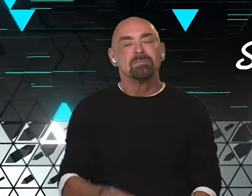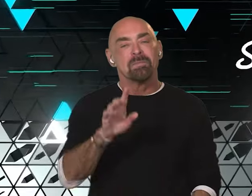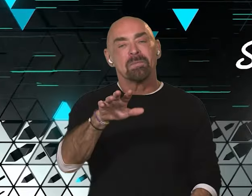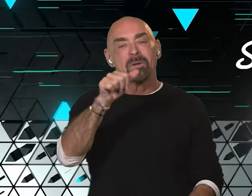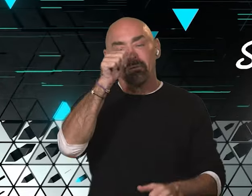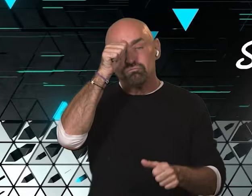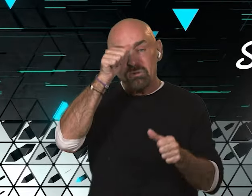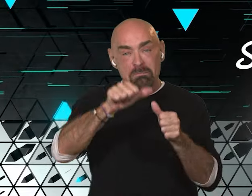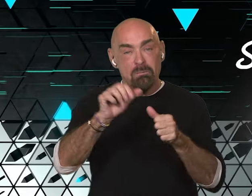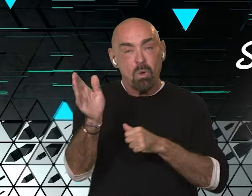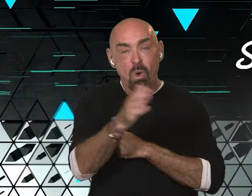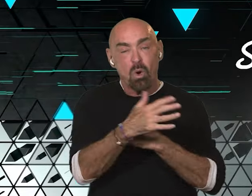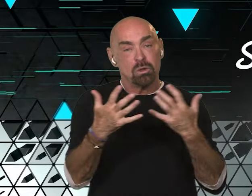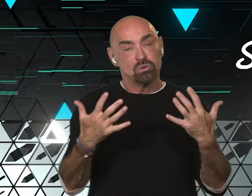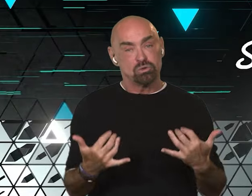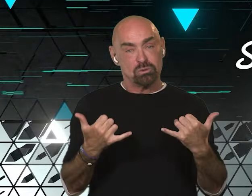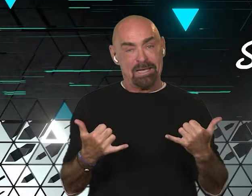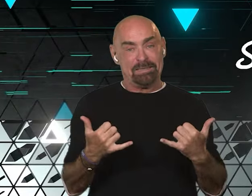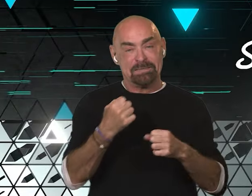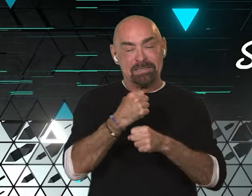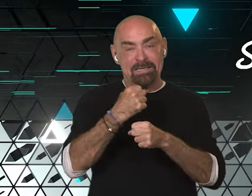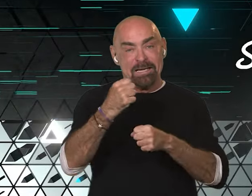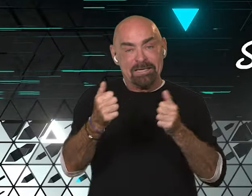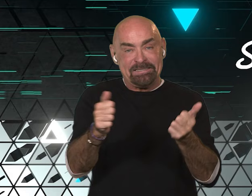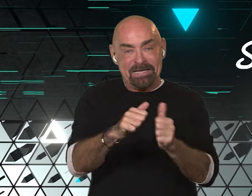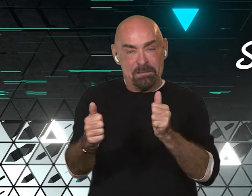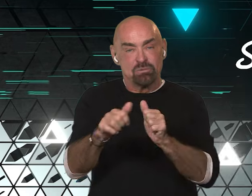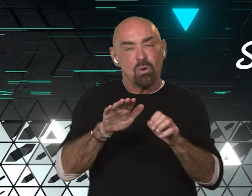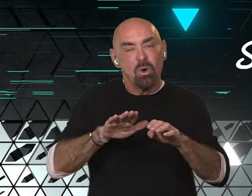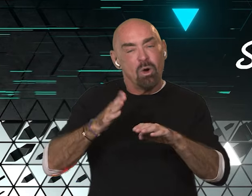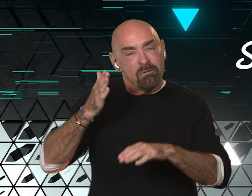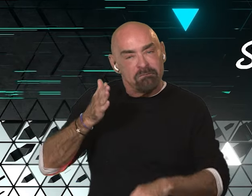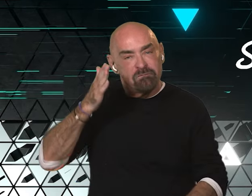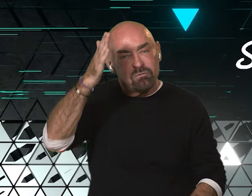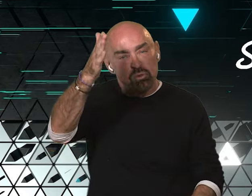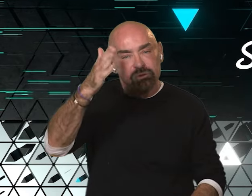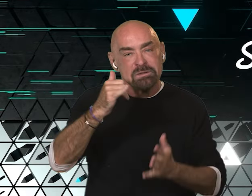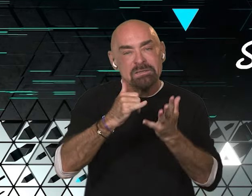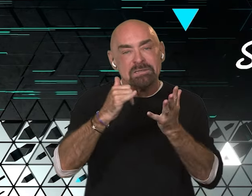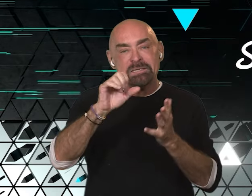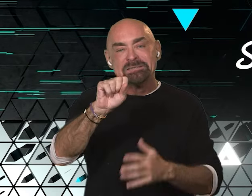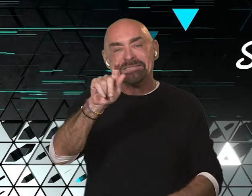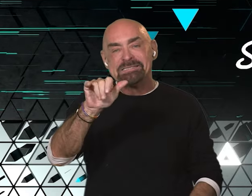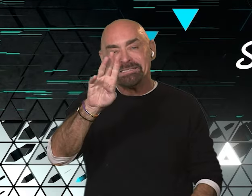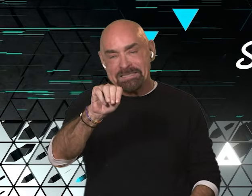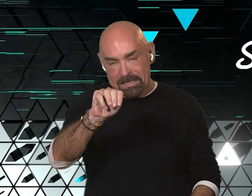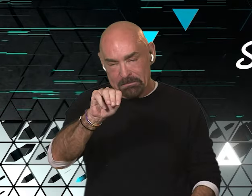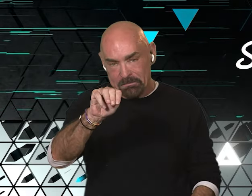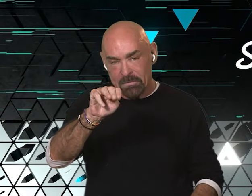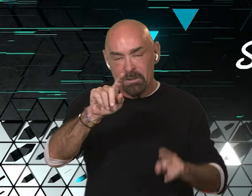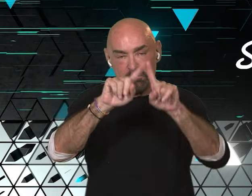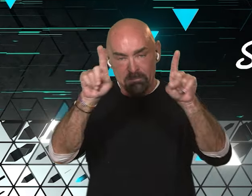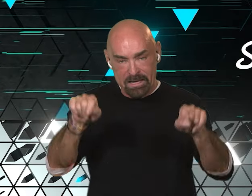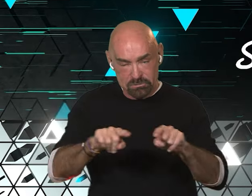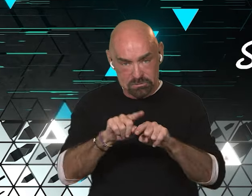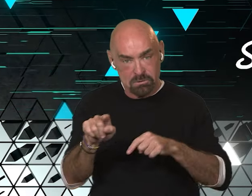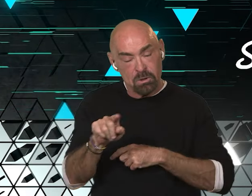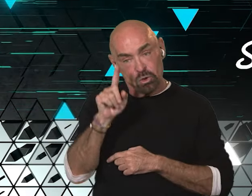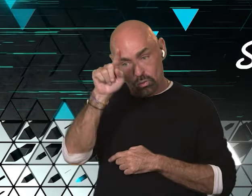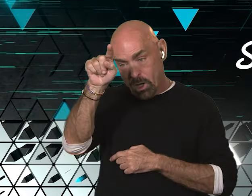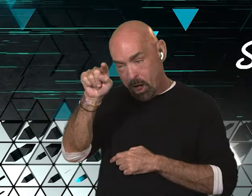Remember, you can find all of today's games on our dedicated Future Games Show Steam page. Search for Future Games Show on